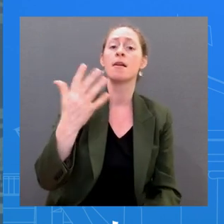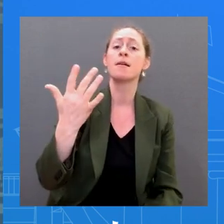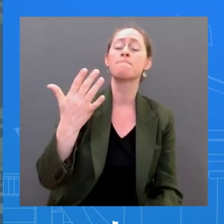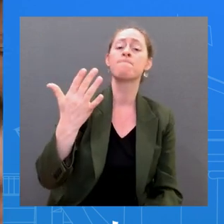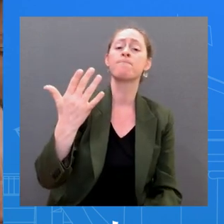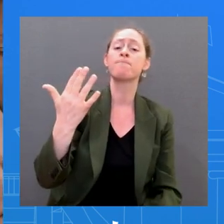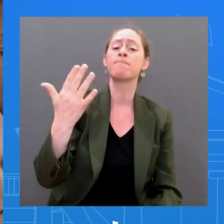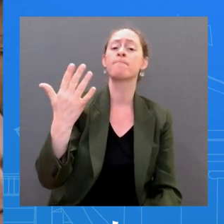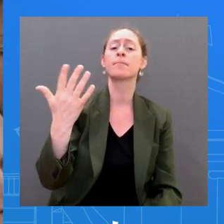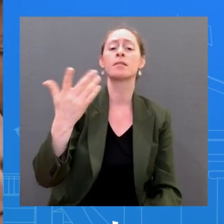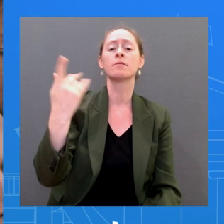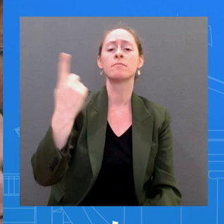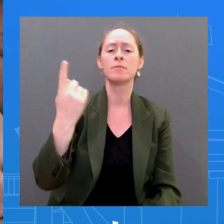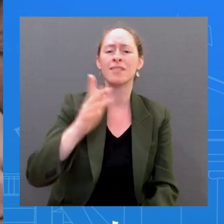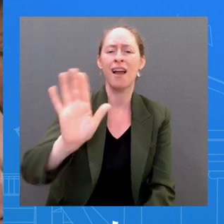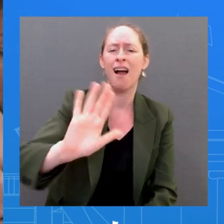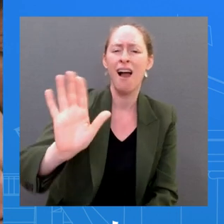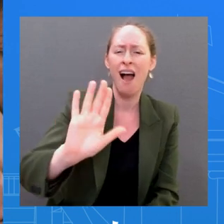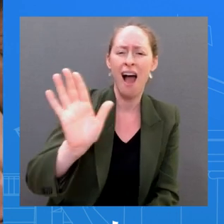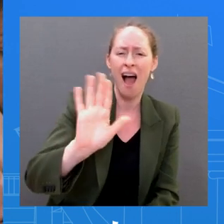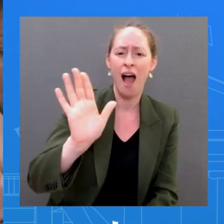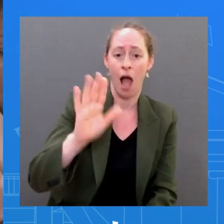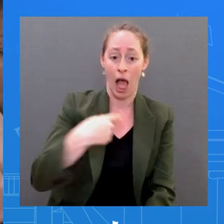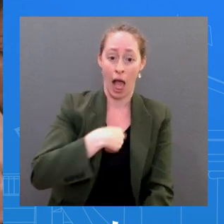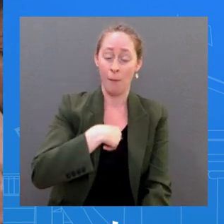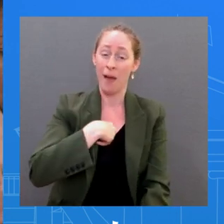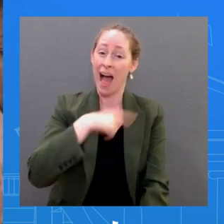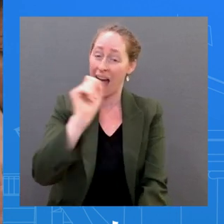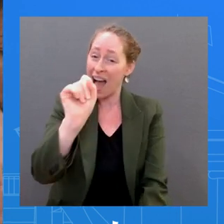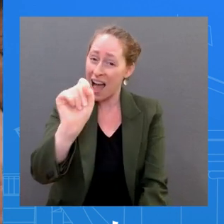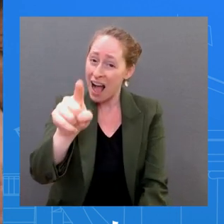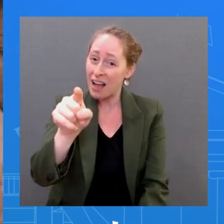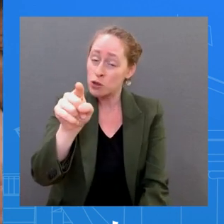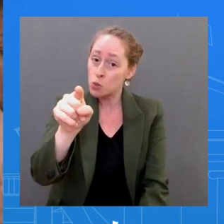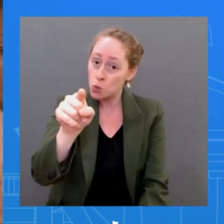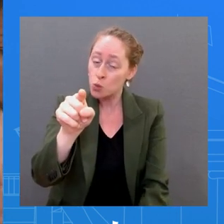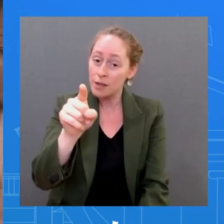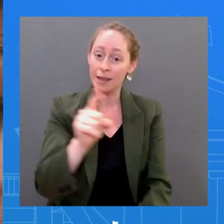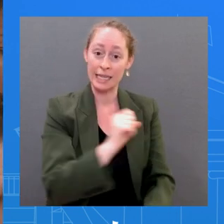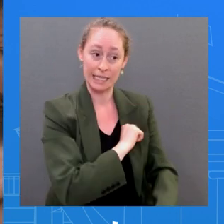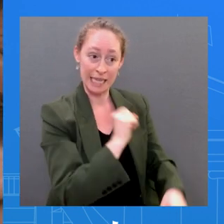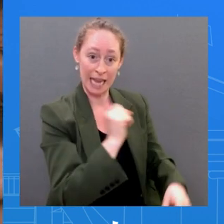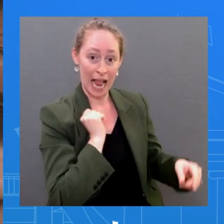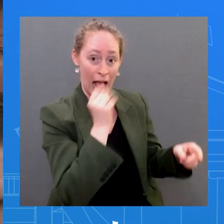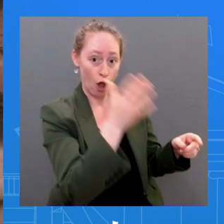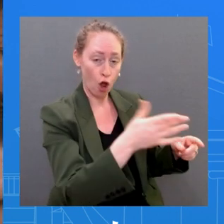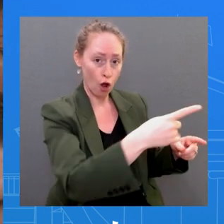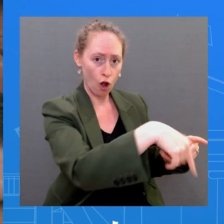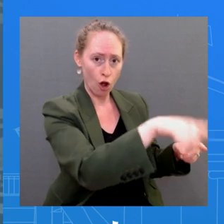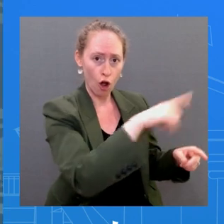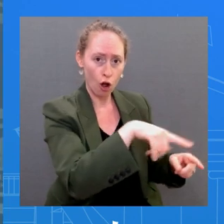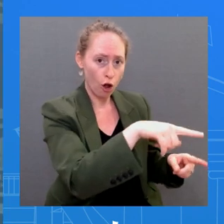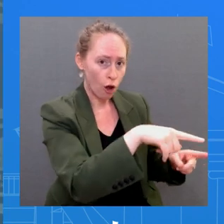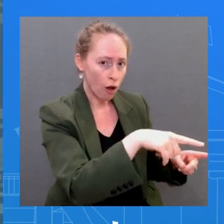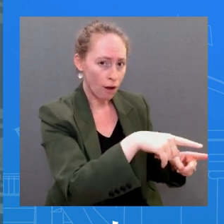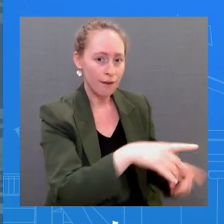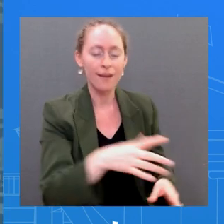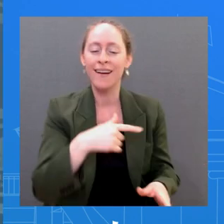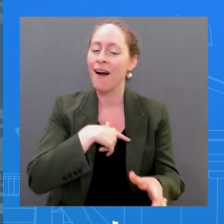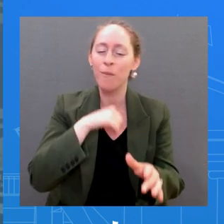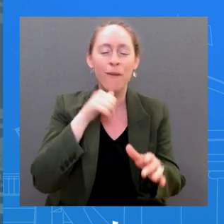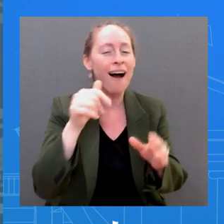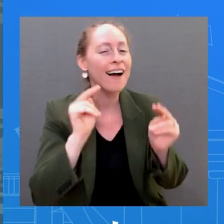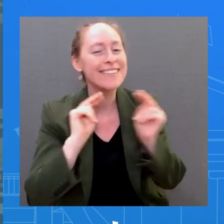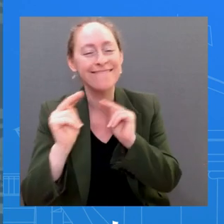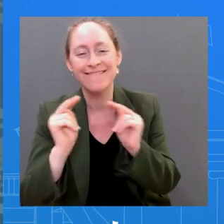asking what among the things the senators are considering could have prevented. And again, I'm not going to negotiate from here. I'm just trying to help in a